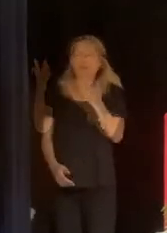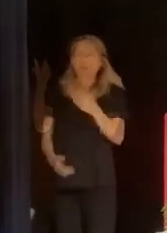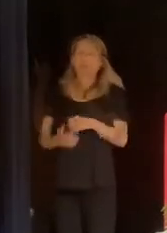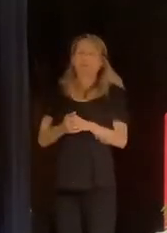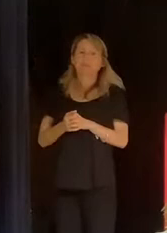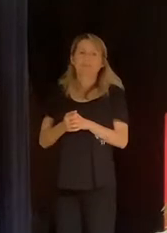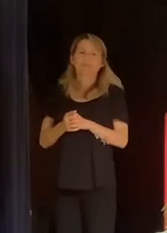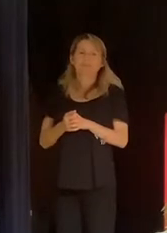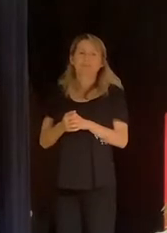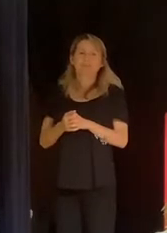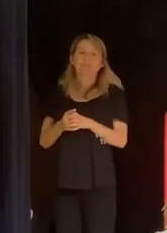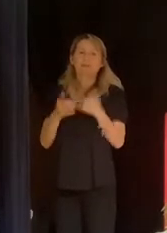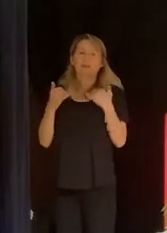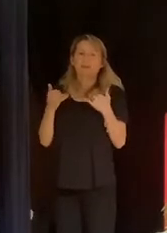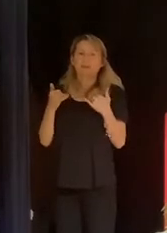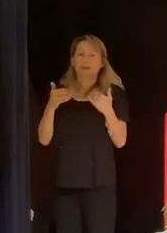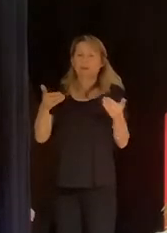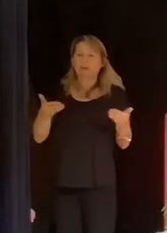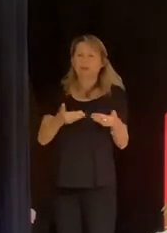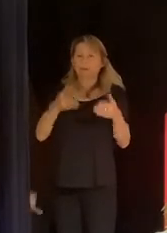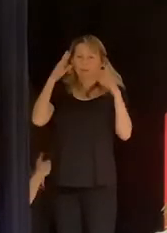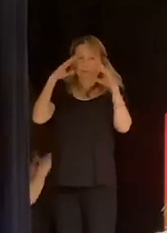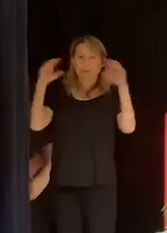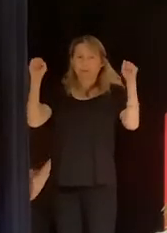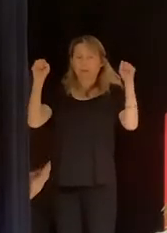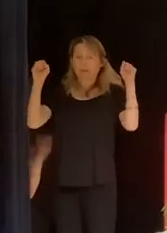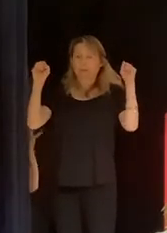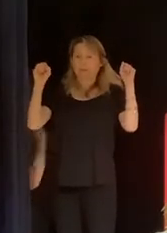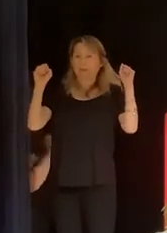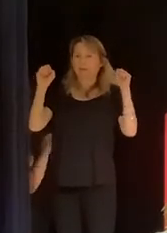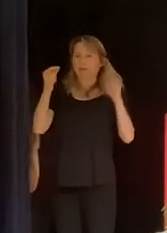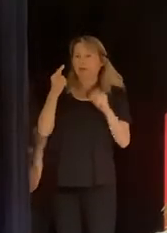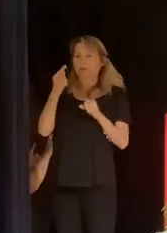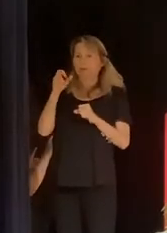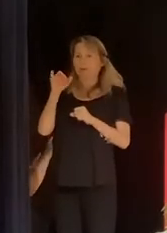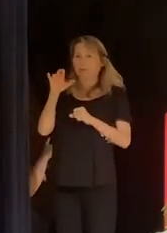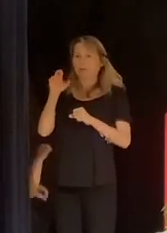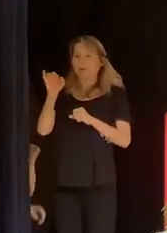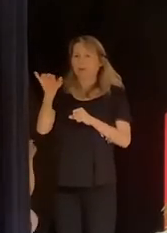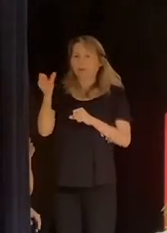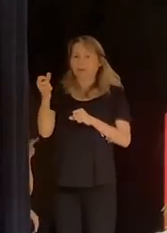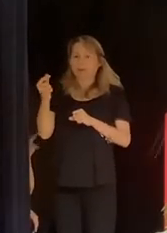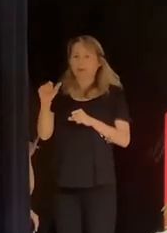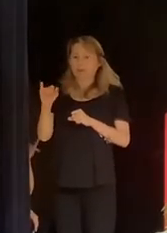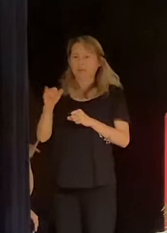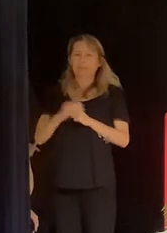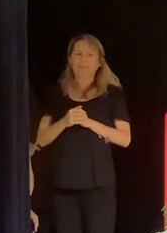I'd like to introduce our Superintendent of Education, Mr. Georgie, who will say a few words.